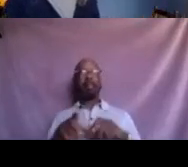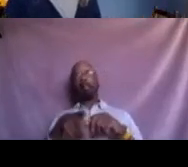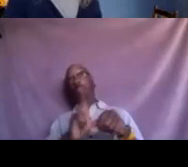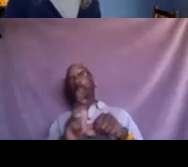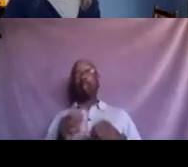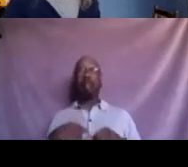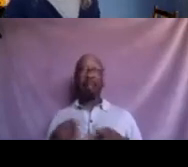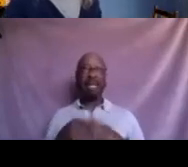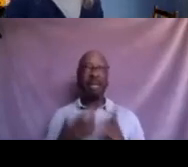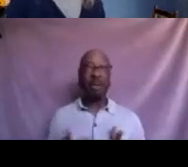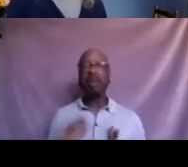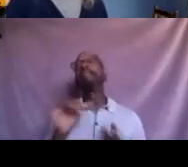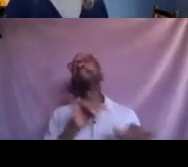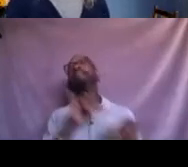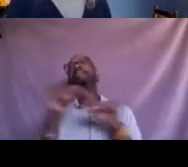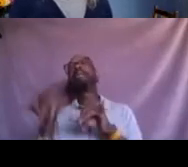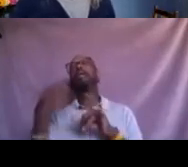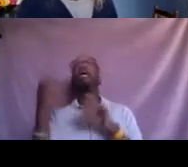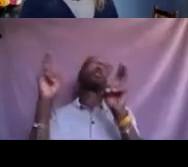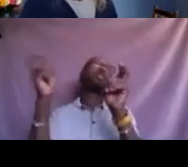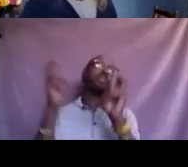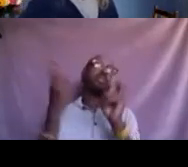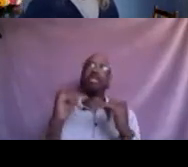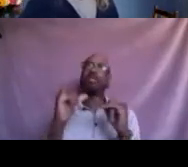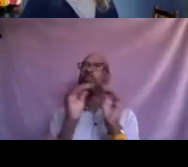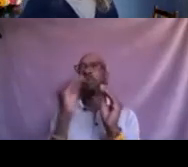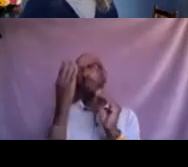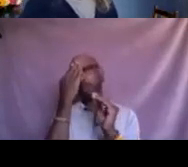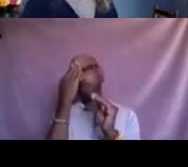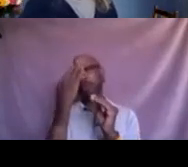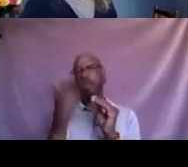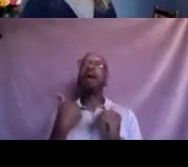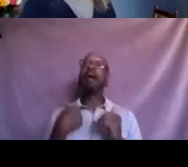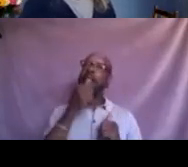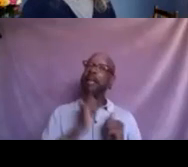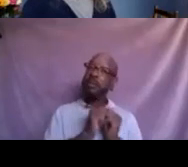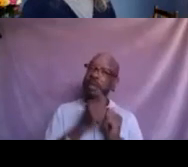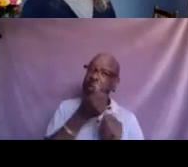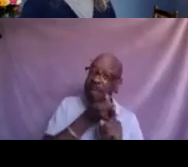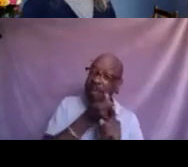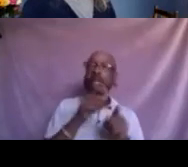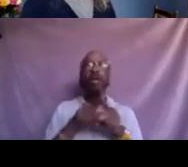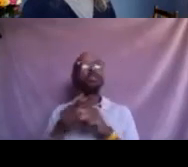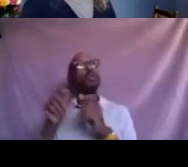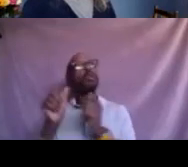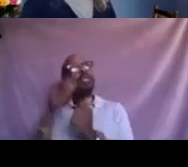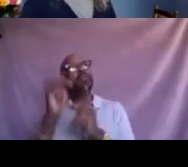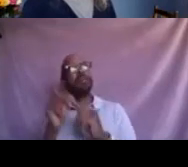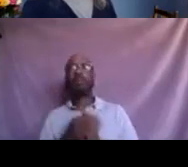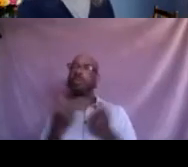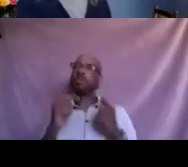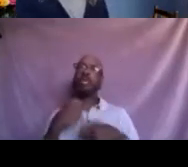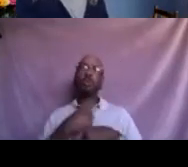other subject, there's always more to know. So have patience with yourself, but also just be patient with others. We're all trying to kind of make this a